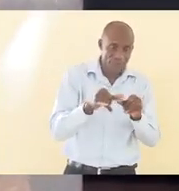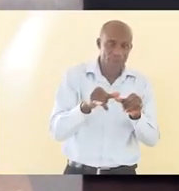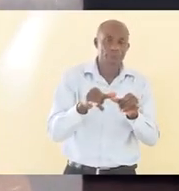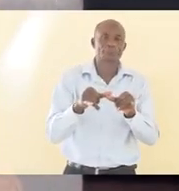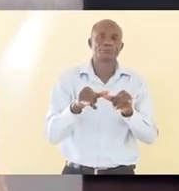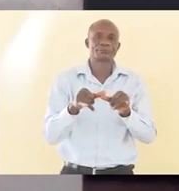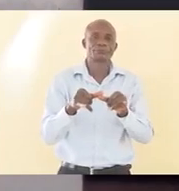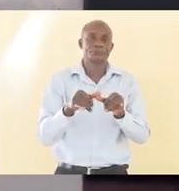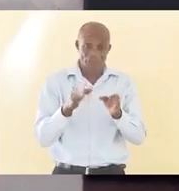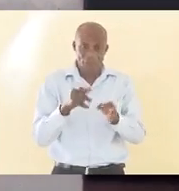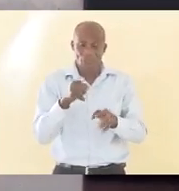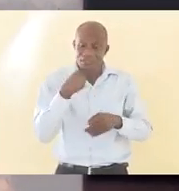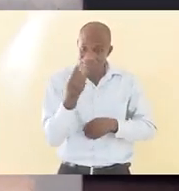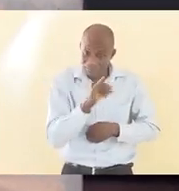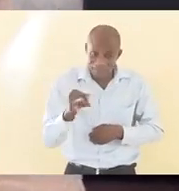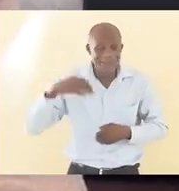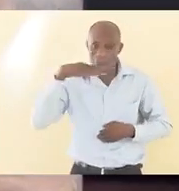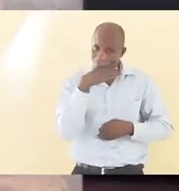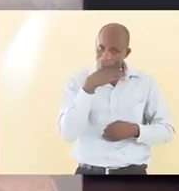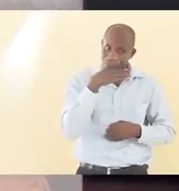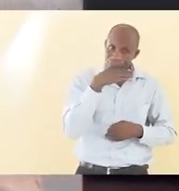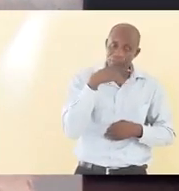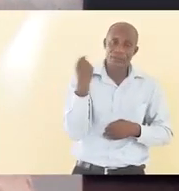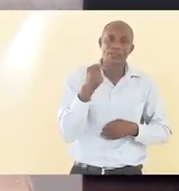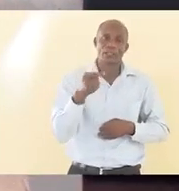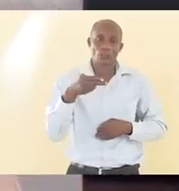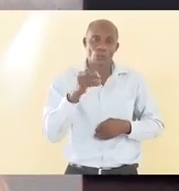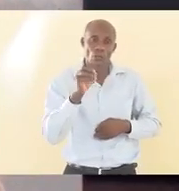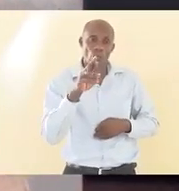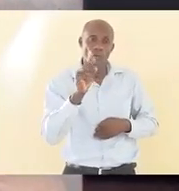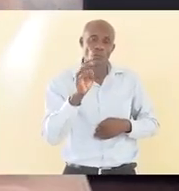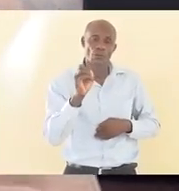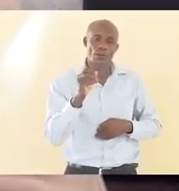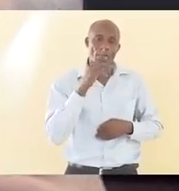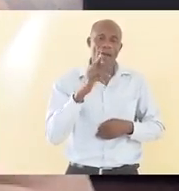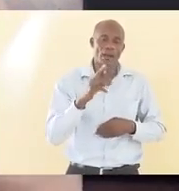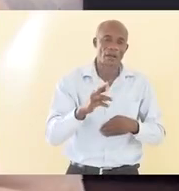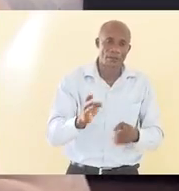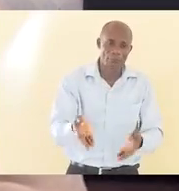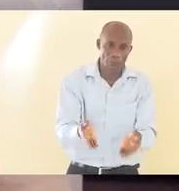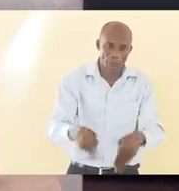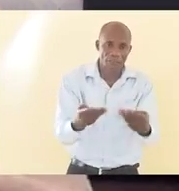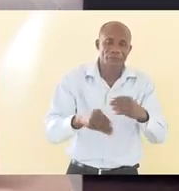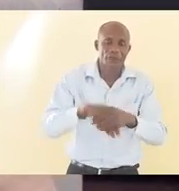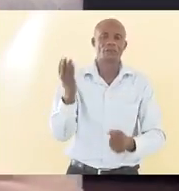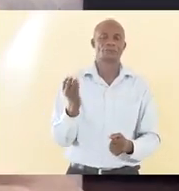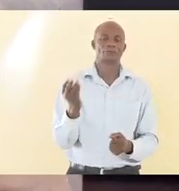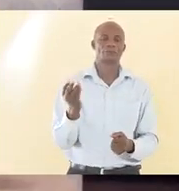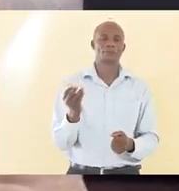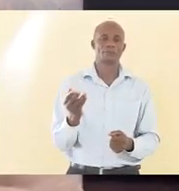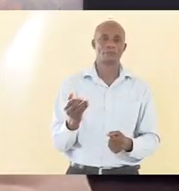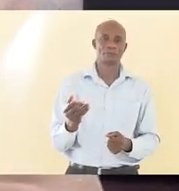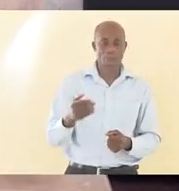the glands in the body, that if you are telling lies, the stress hormones are released in